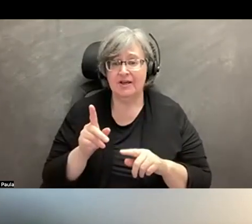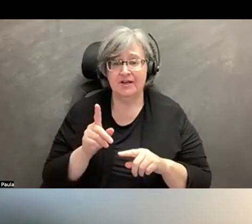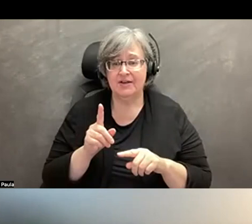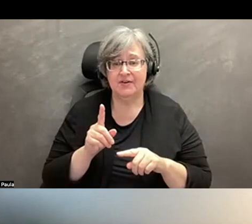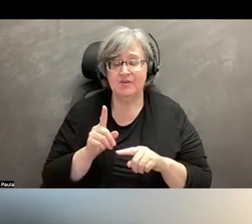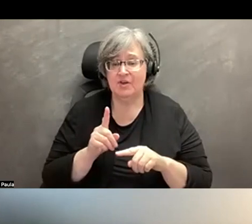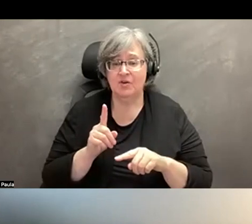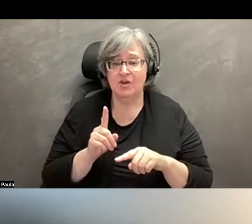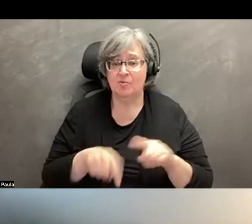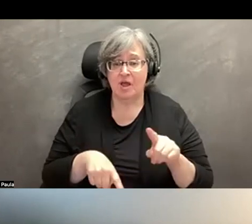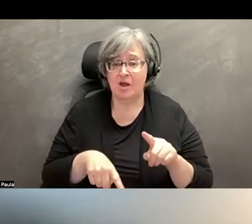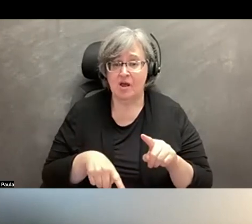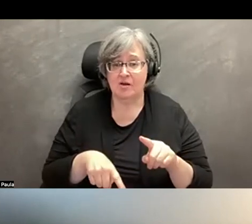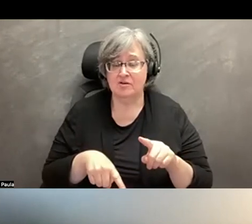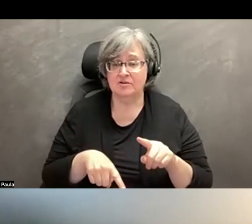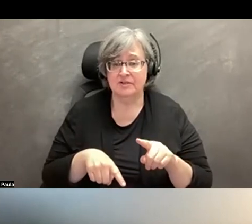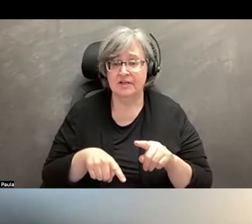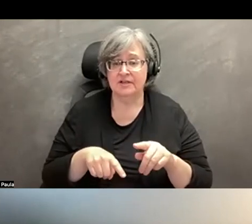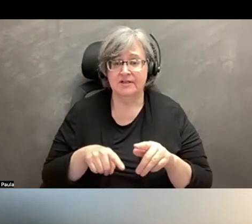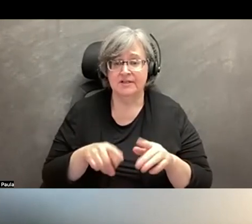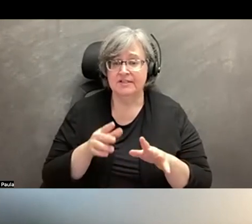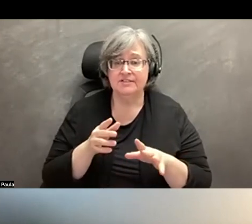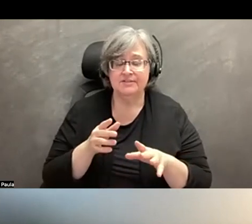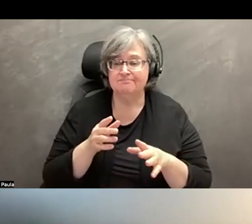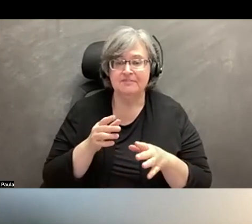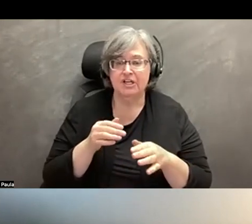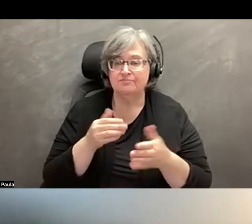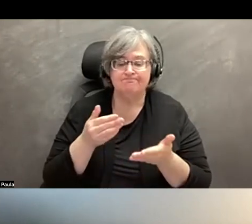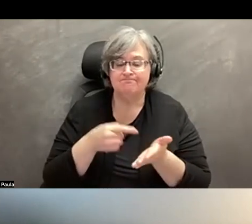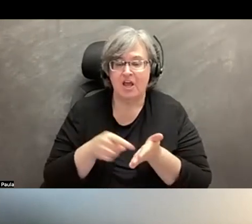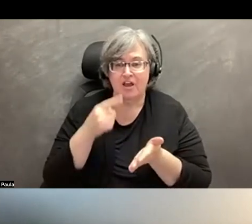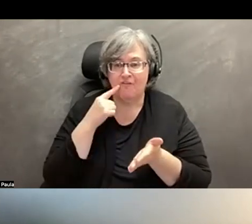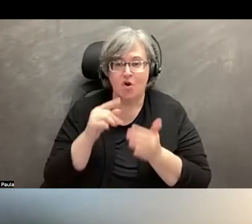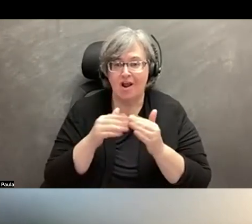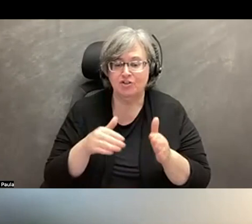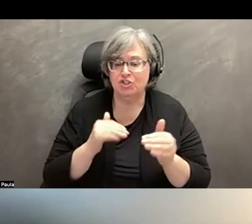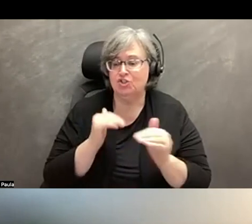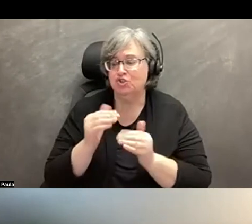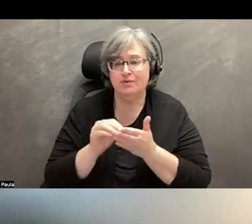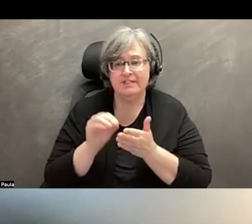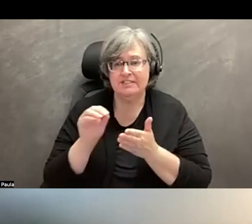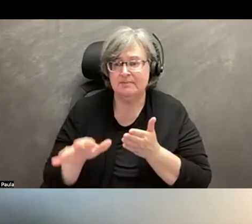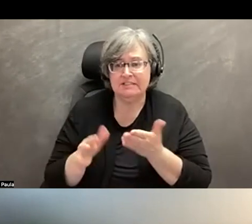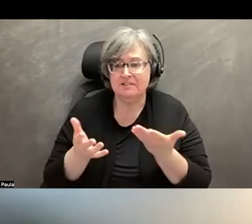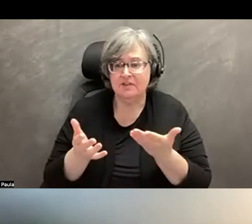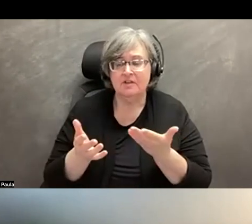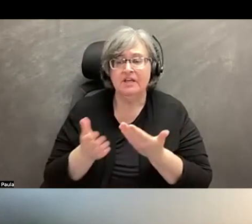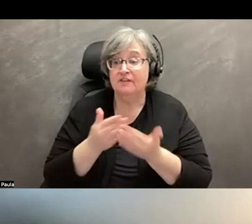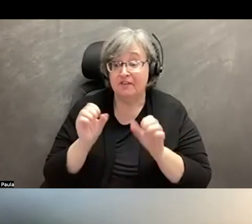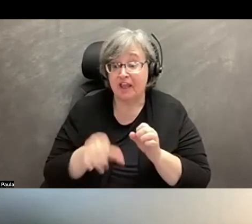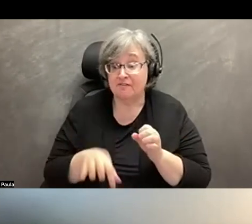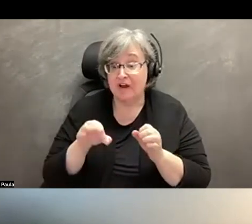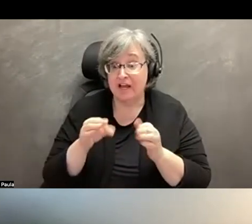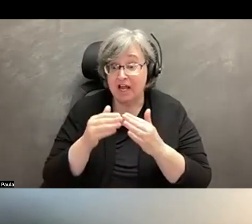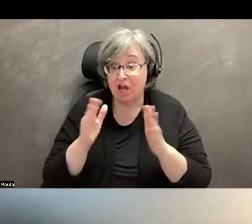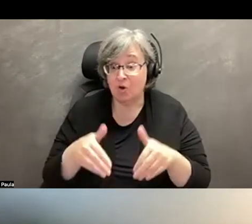access housing, even if they are able to find it, because of the expense of it. No matter how much money you